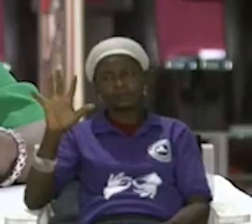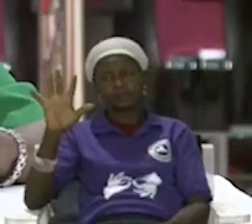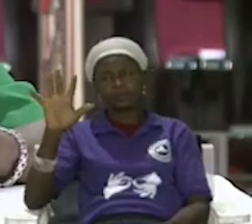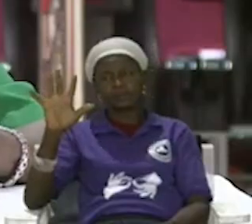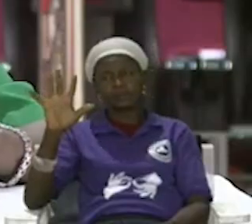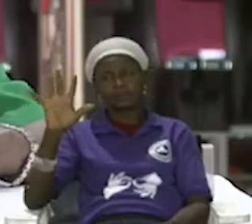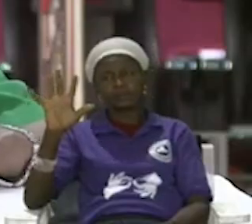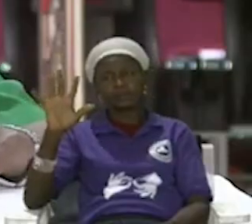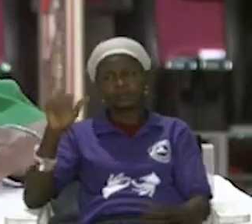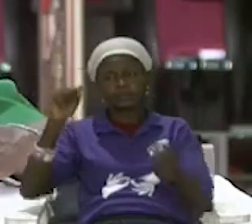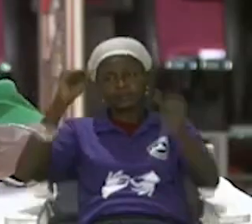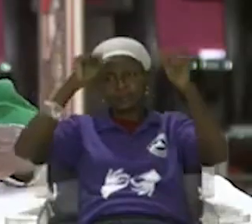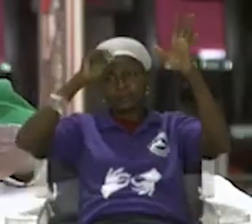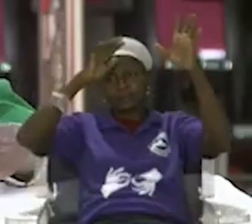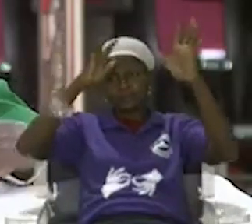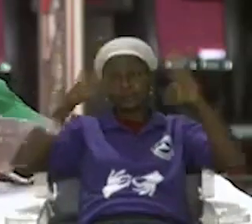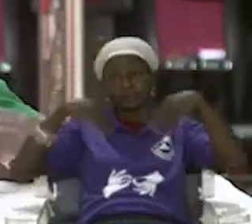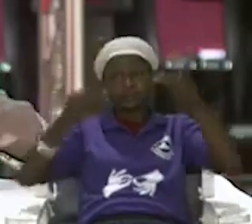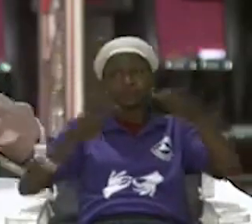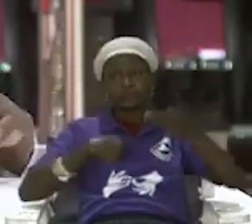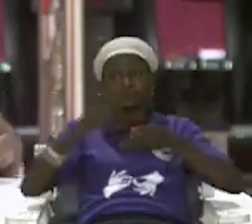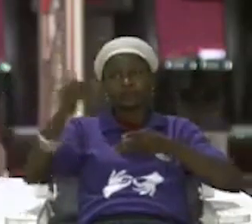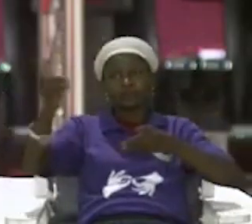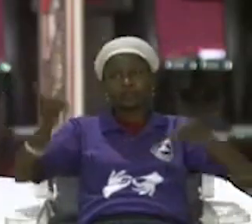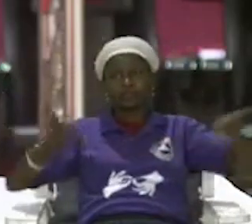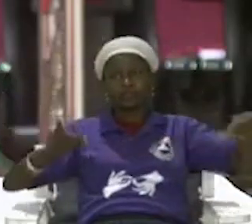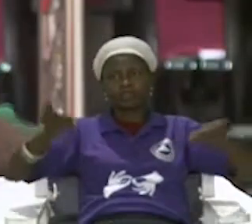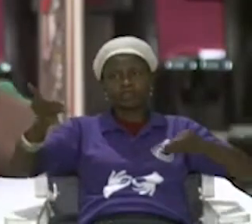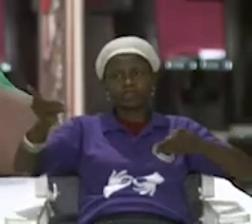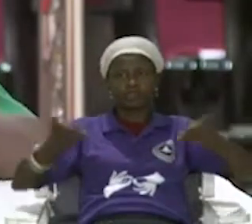five, Father, give me dominion